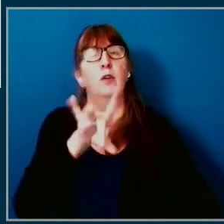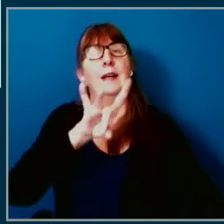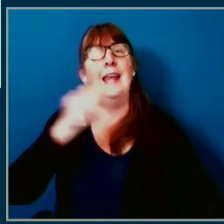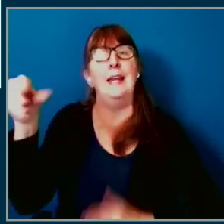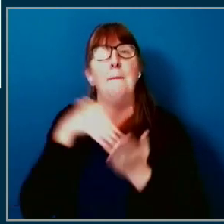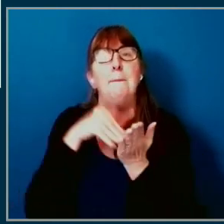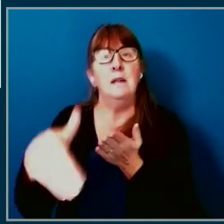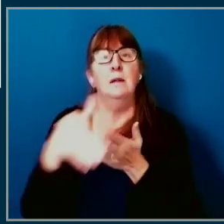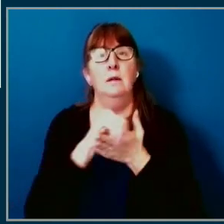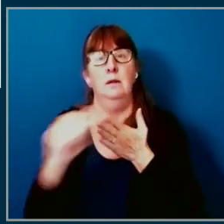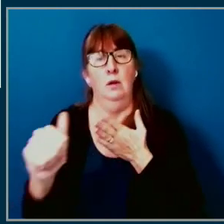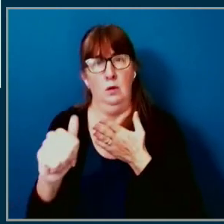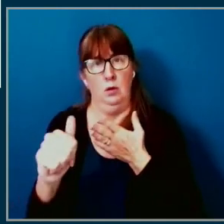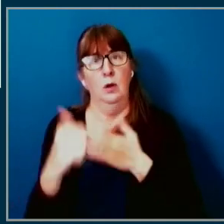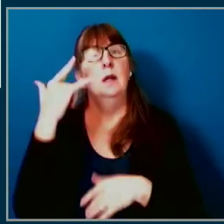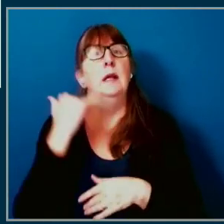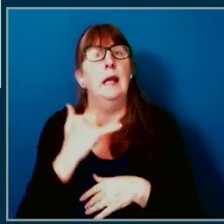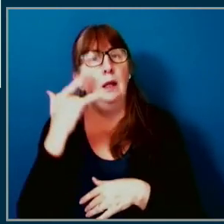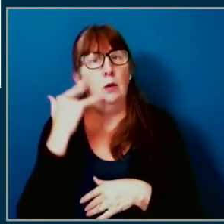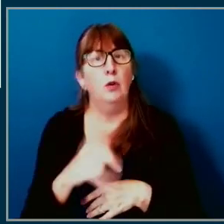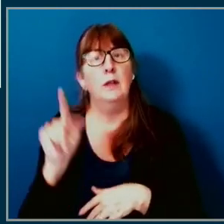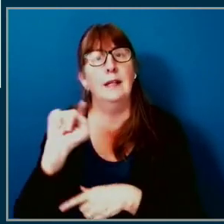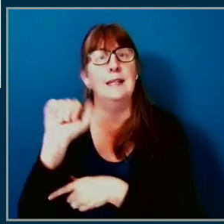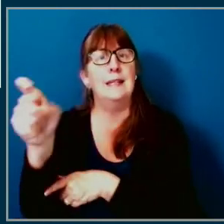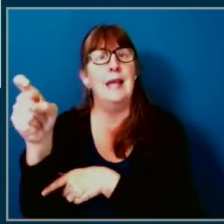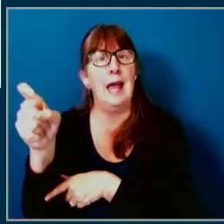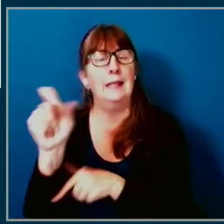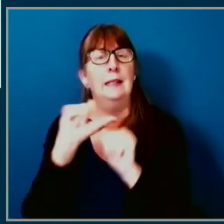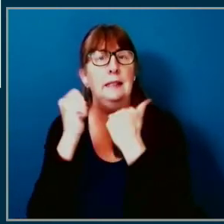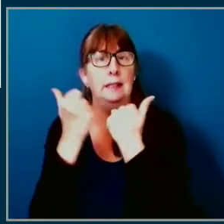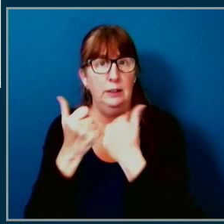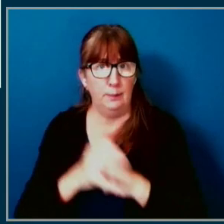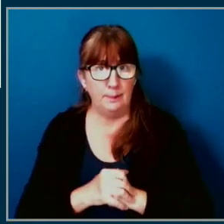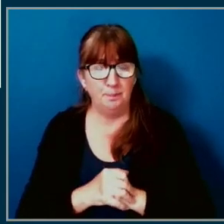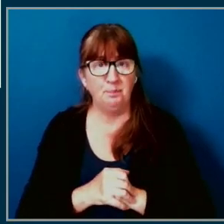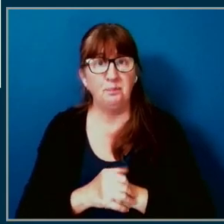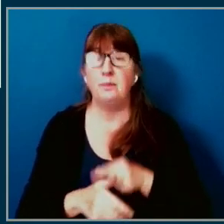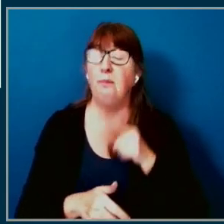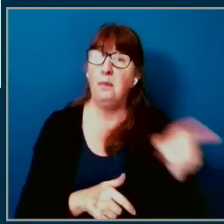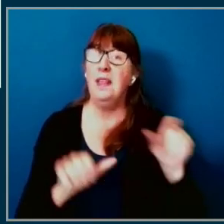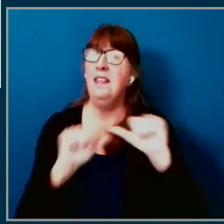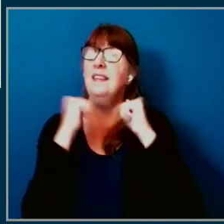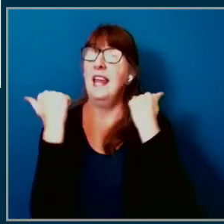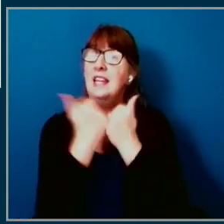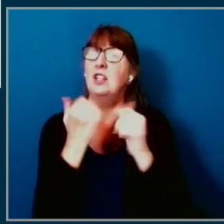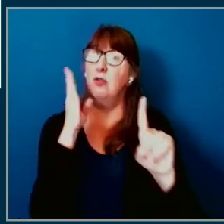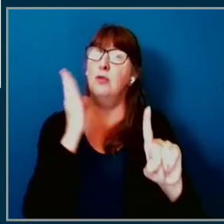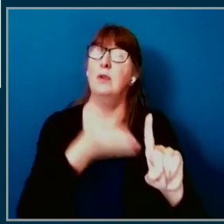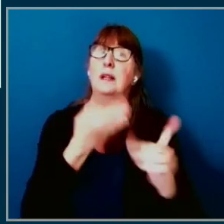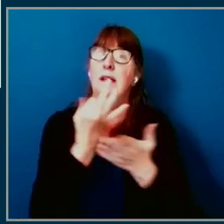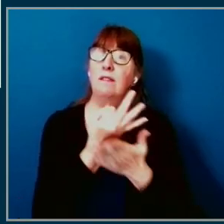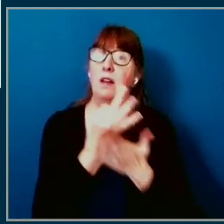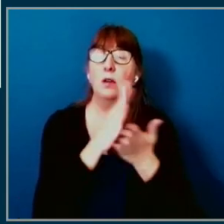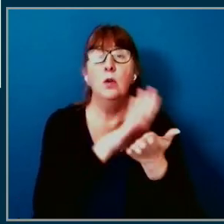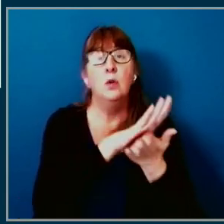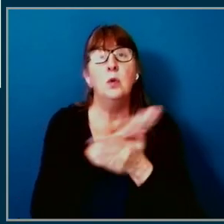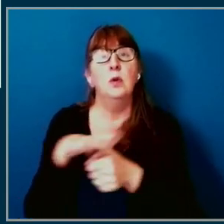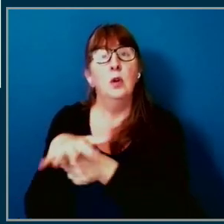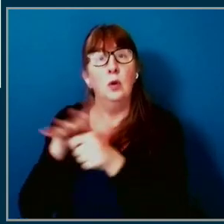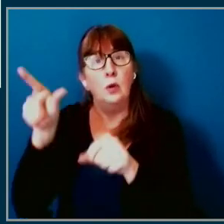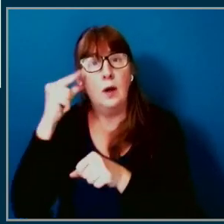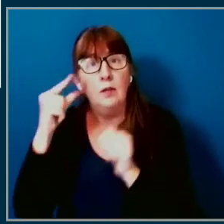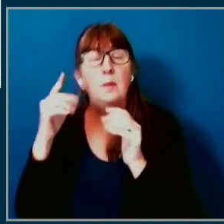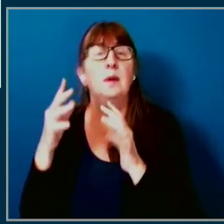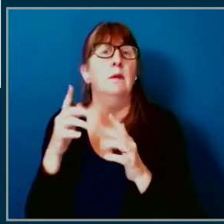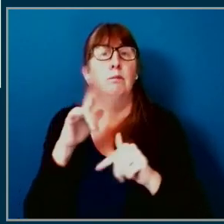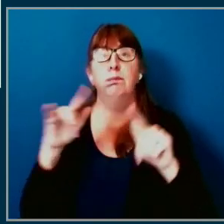billion California tax agency. Now, this agency directly funds our schools and our local governments. And quite